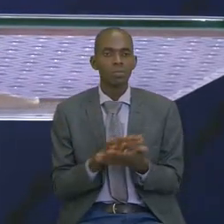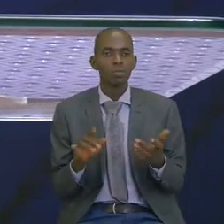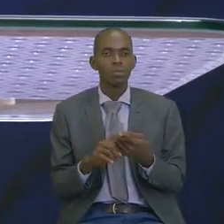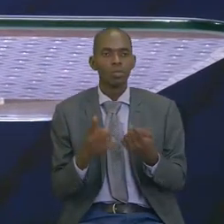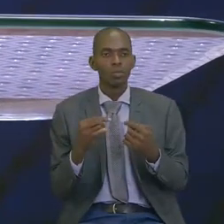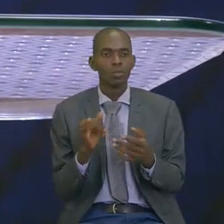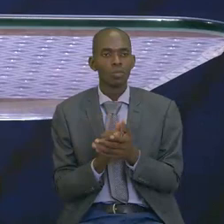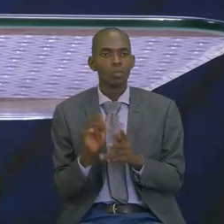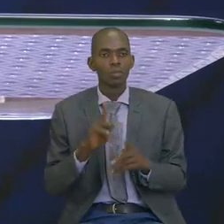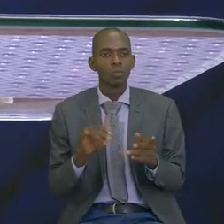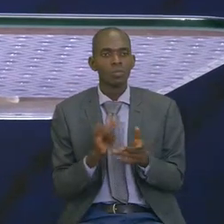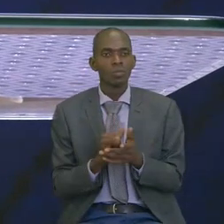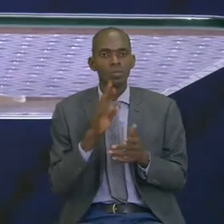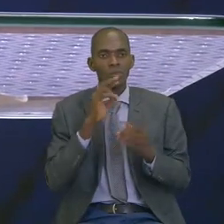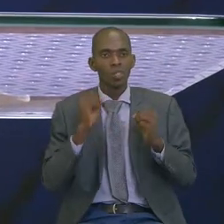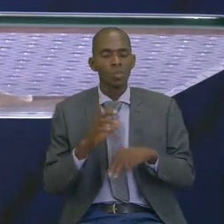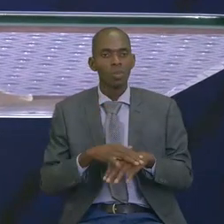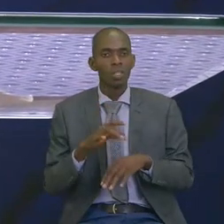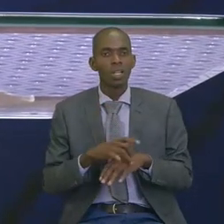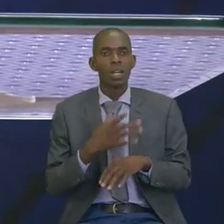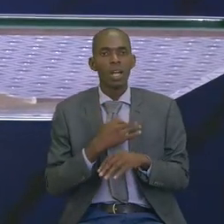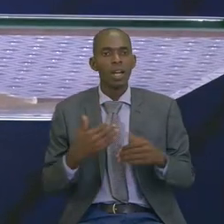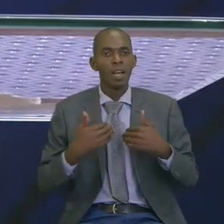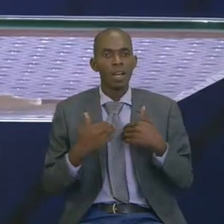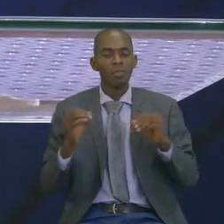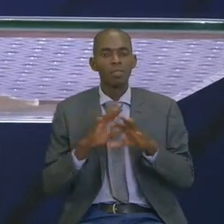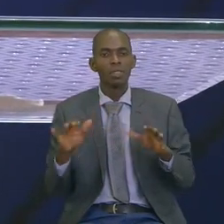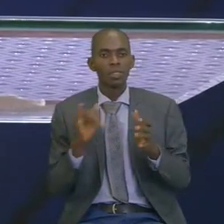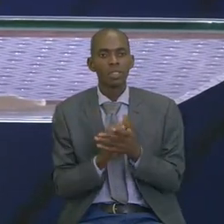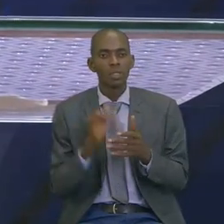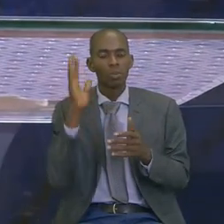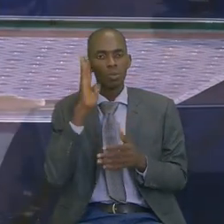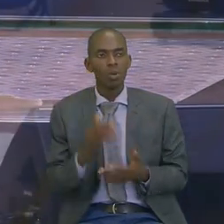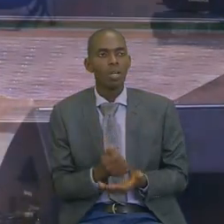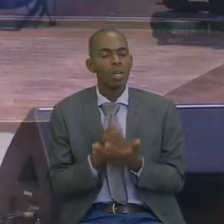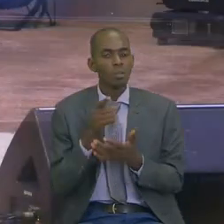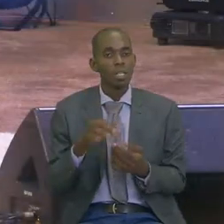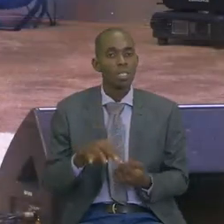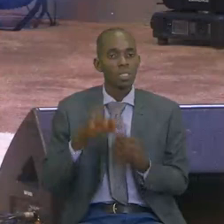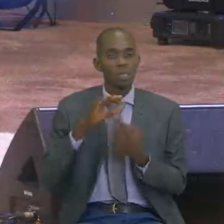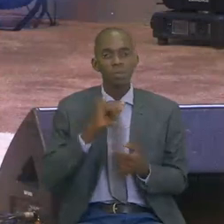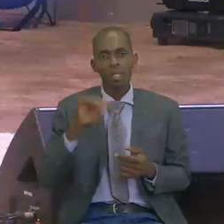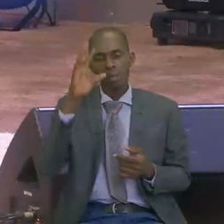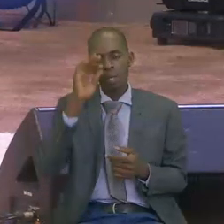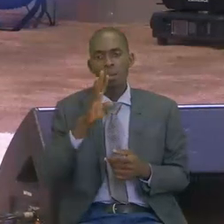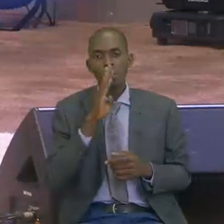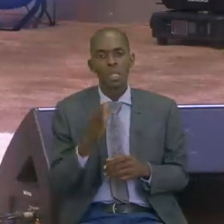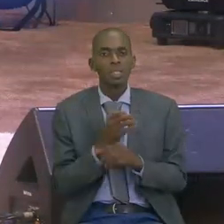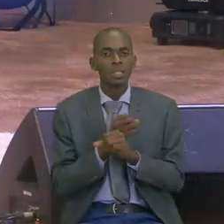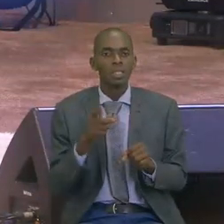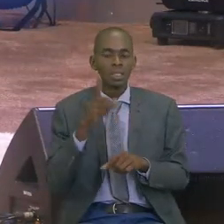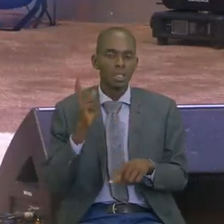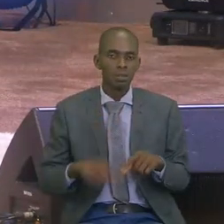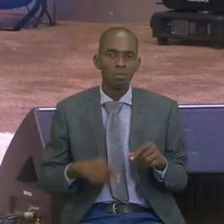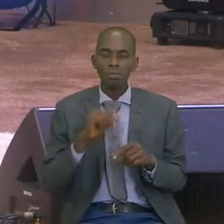they have nothing that will qualify them for even an accepted man be born again. He cannot see